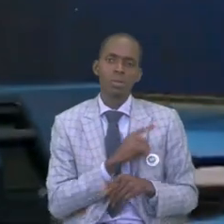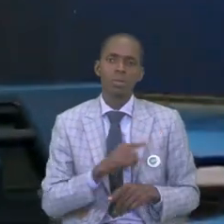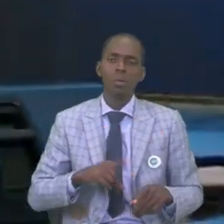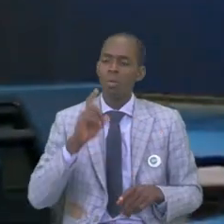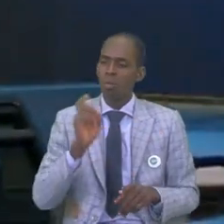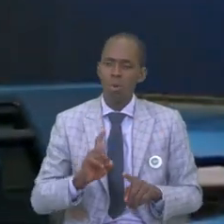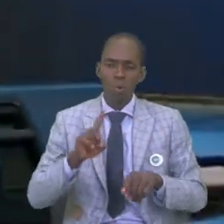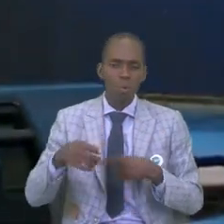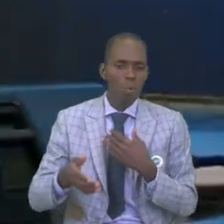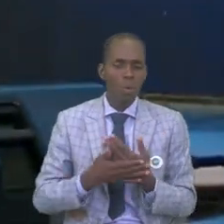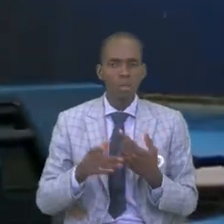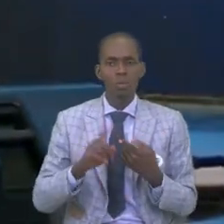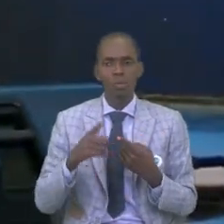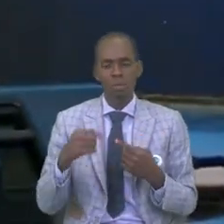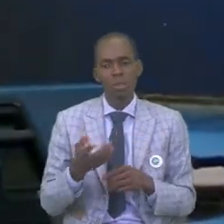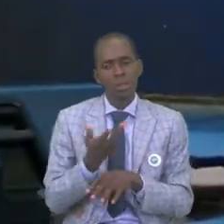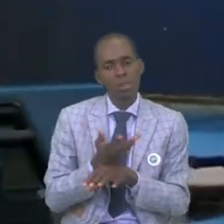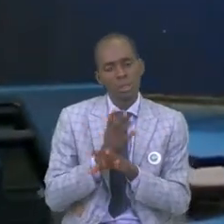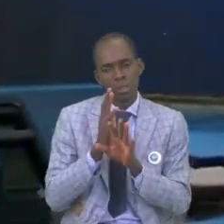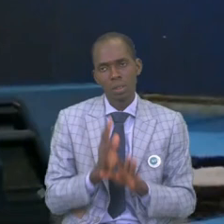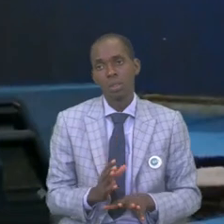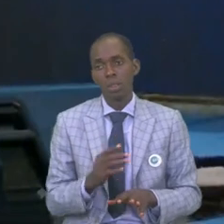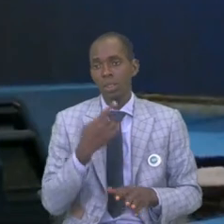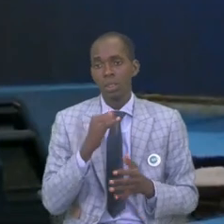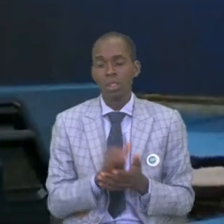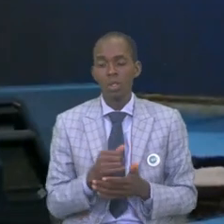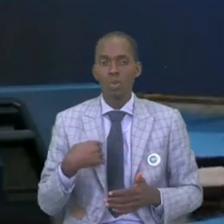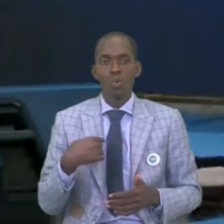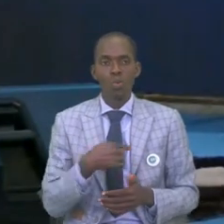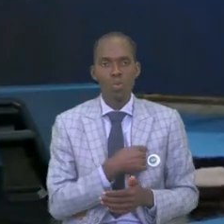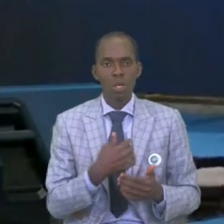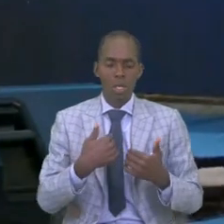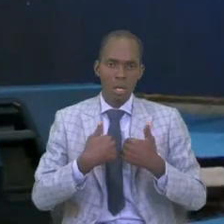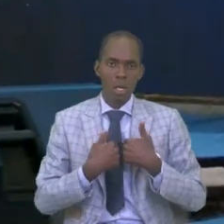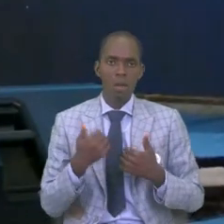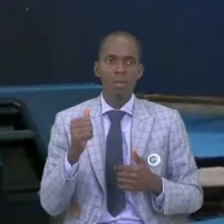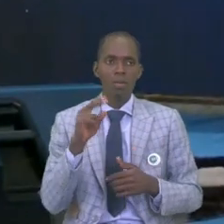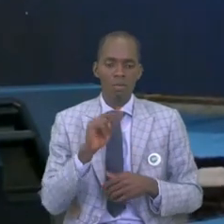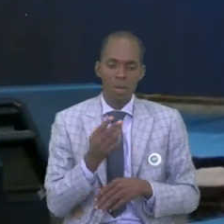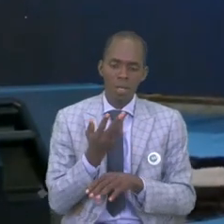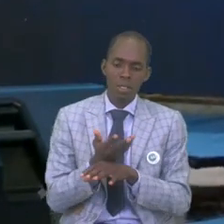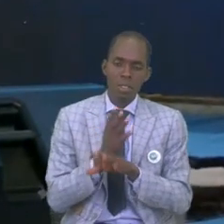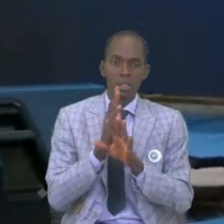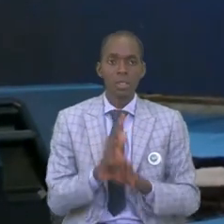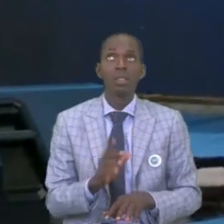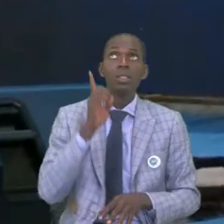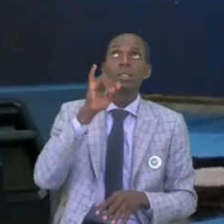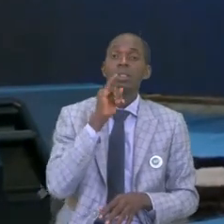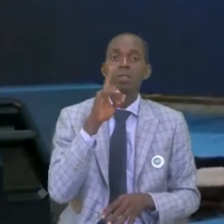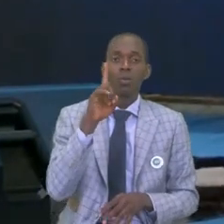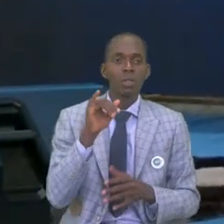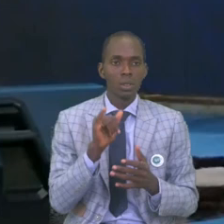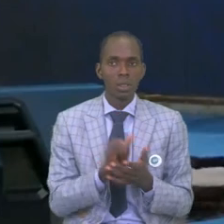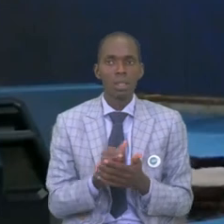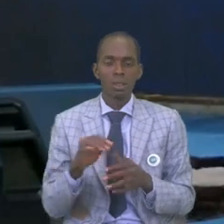the advocate. He said, we have an advocate. He is the one that made the atonement.